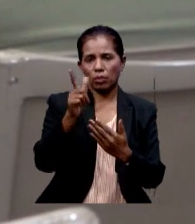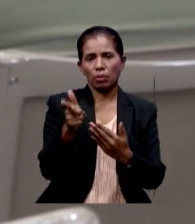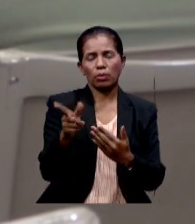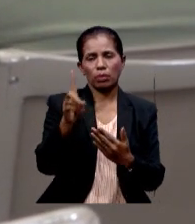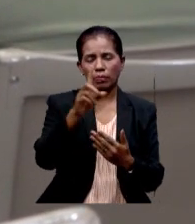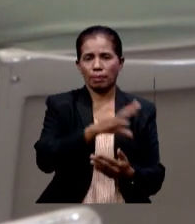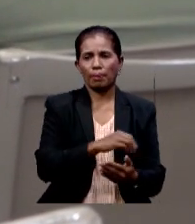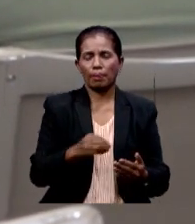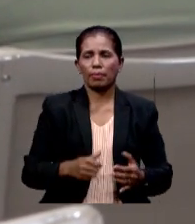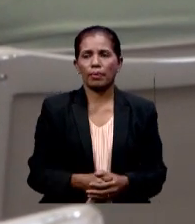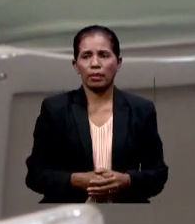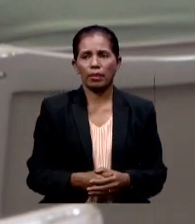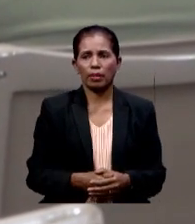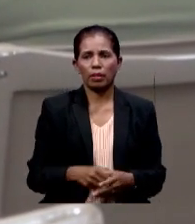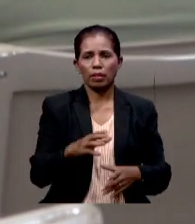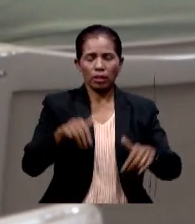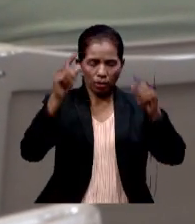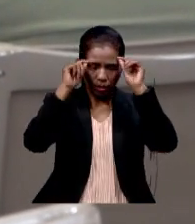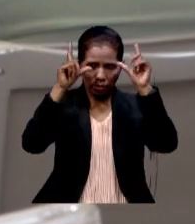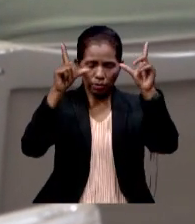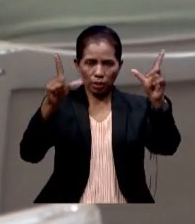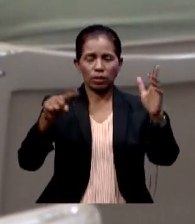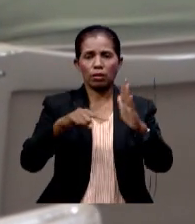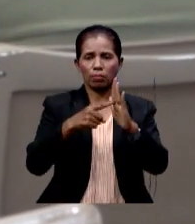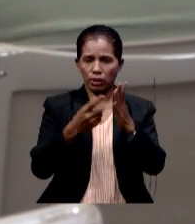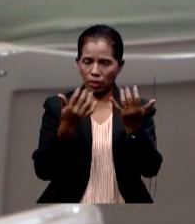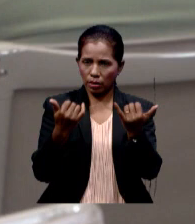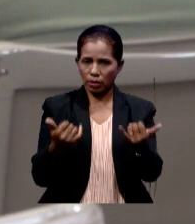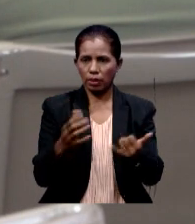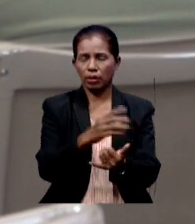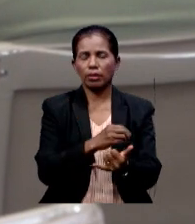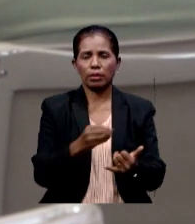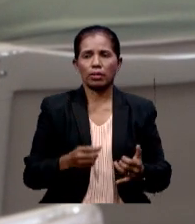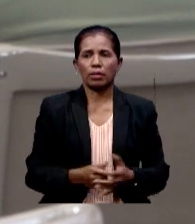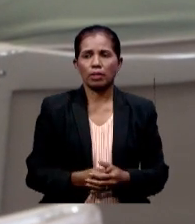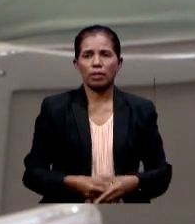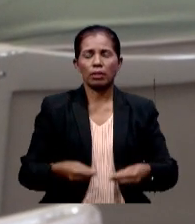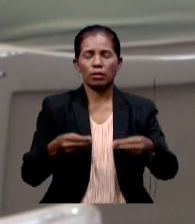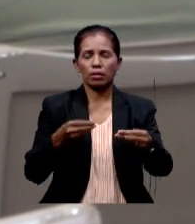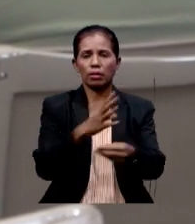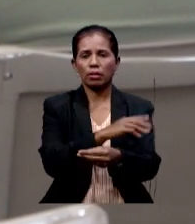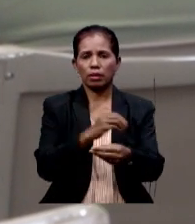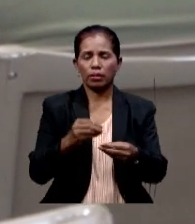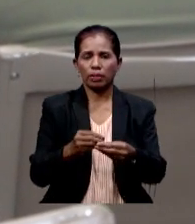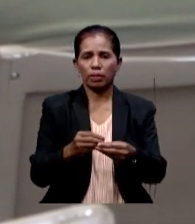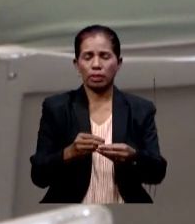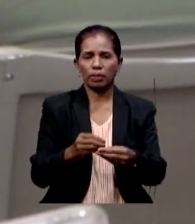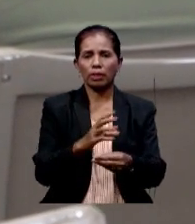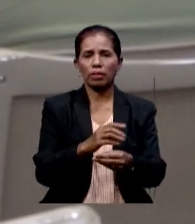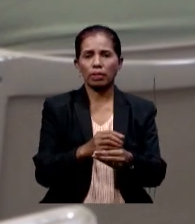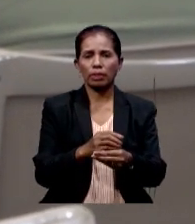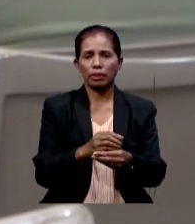2020. As you are aware, since Timor-Leste shut down this rule, it has walked the land